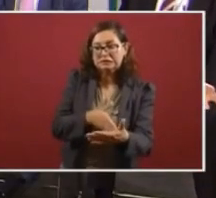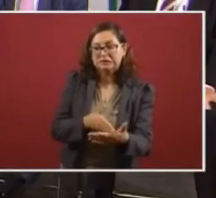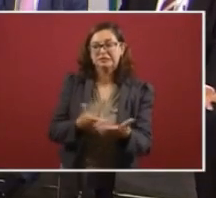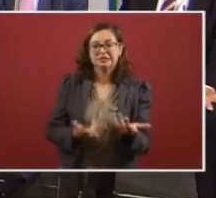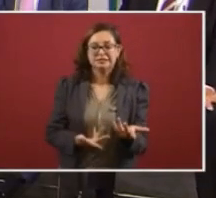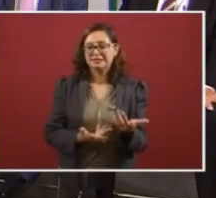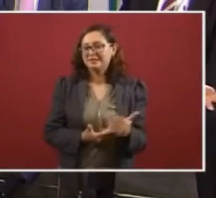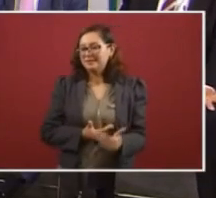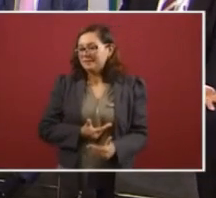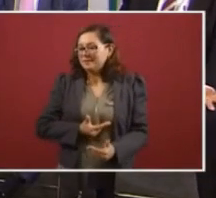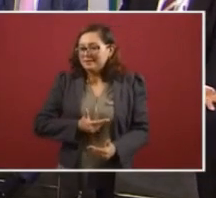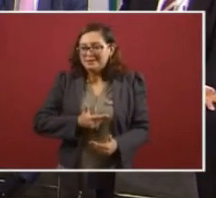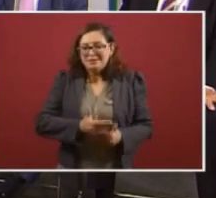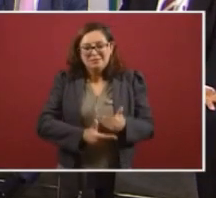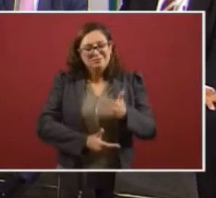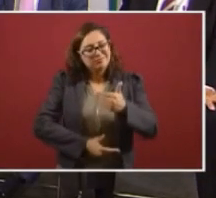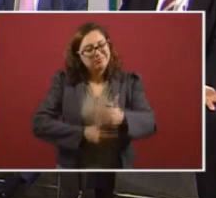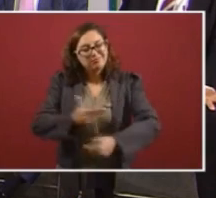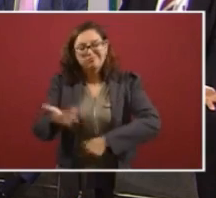stumbling blocks,